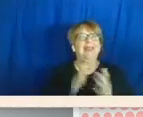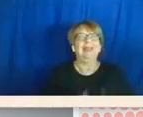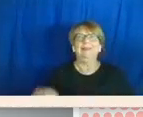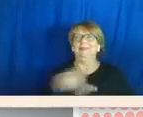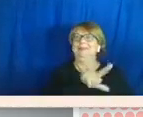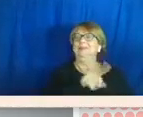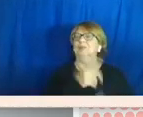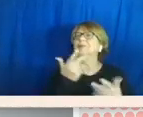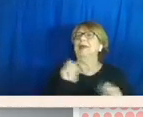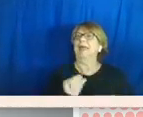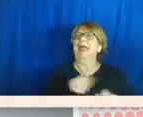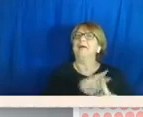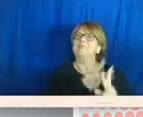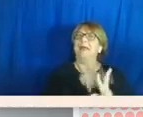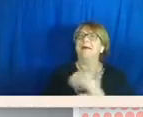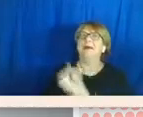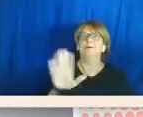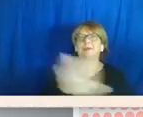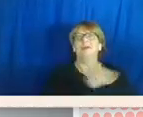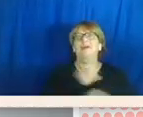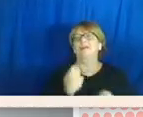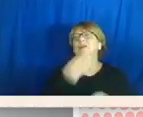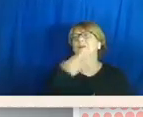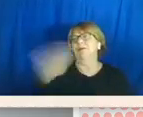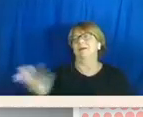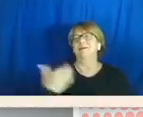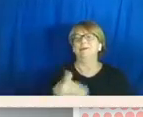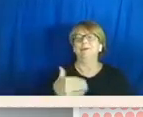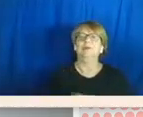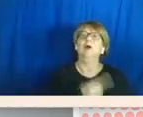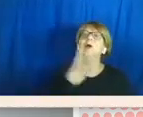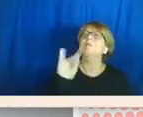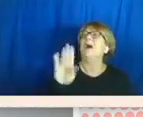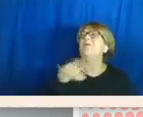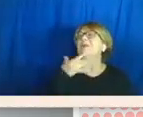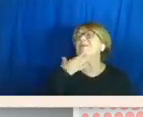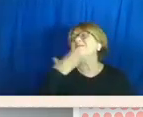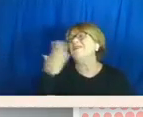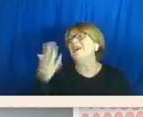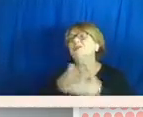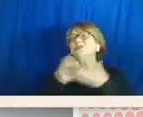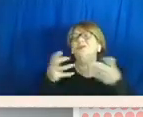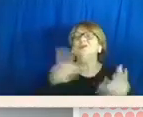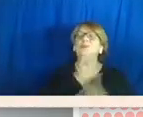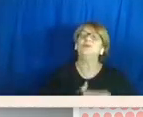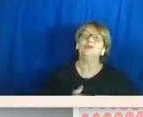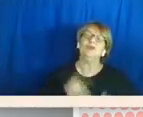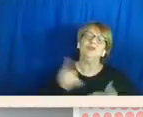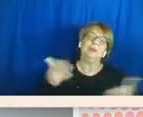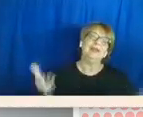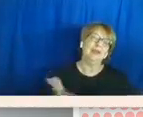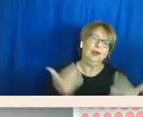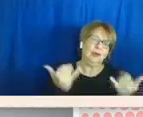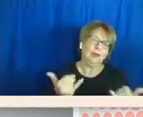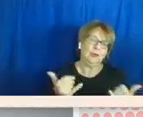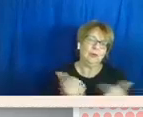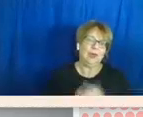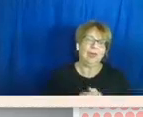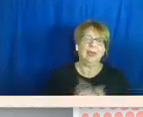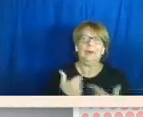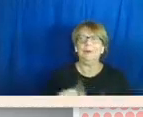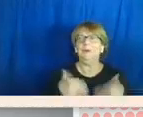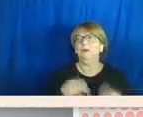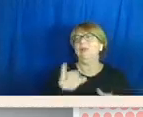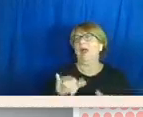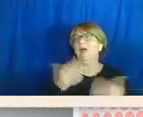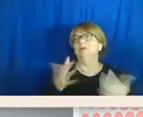own efforts. So thank you for that. Yes, Bobby, thank you so much. We really appreciate you being here with us today, and that was hugely valuable.